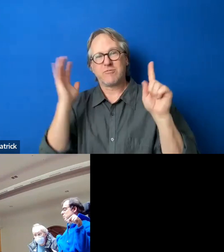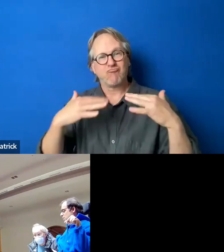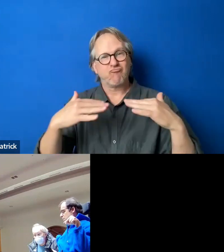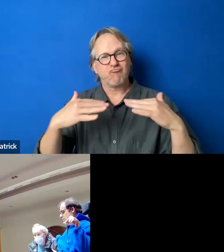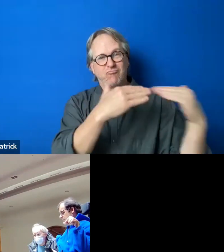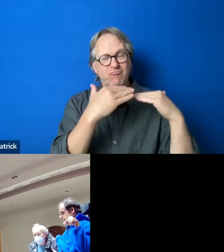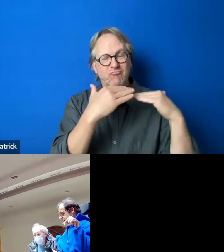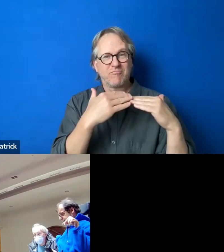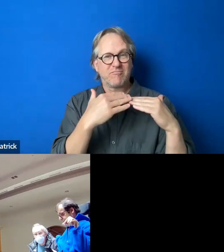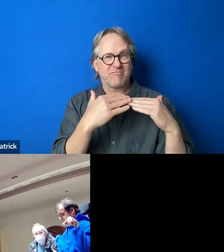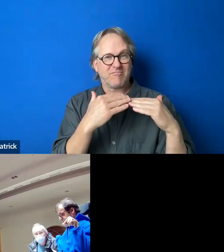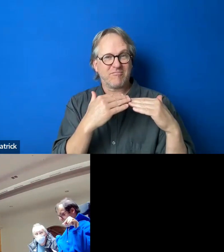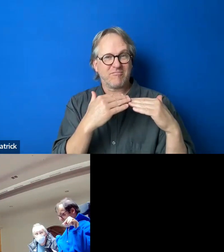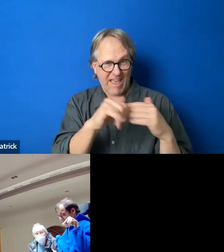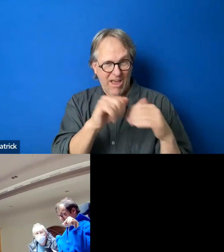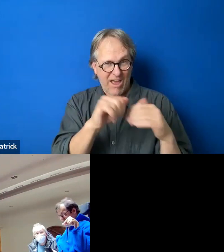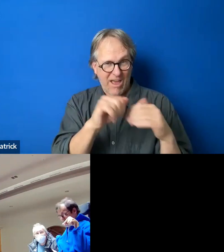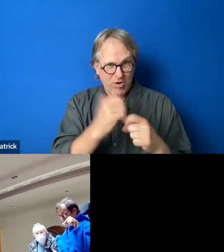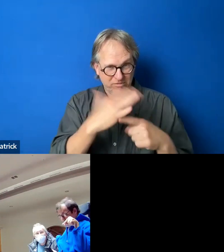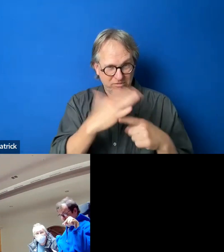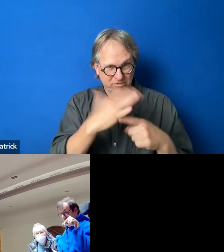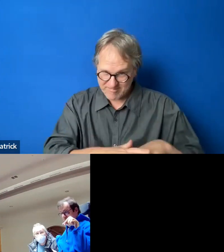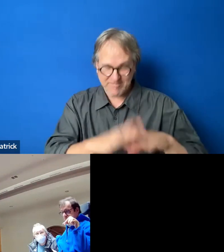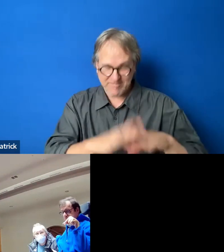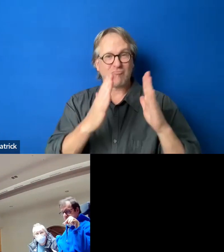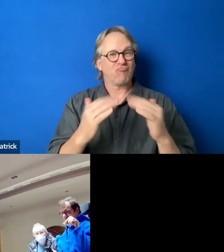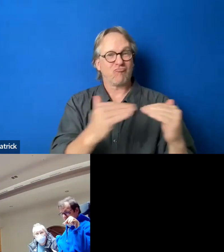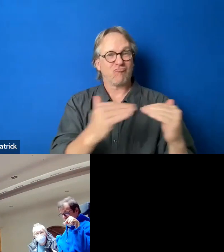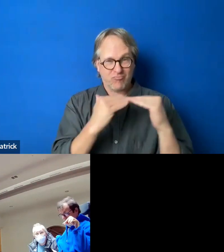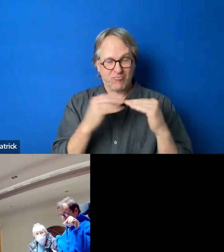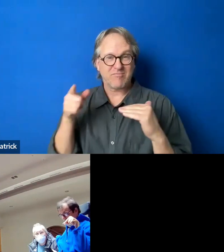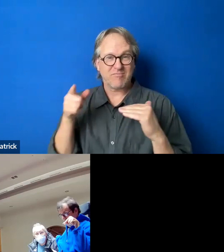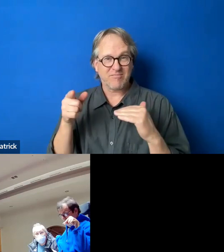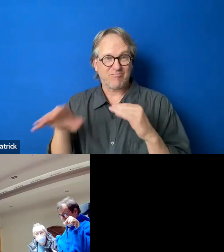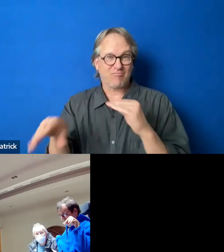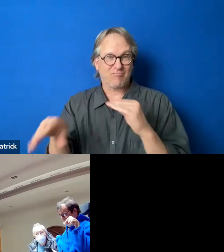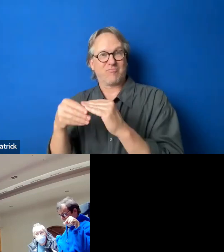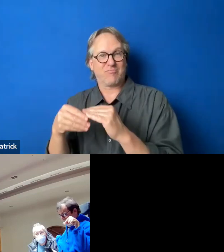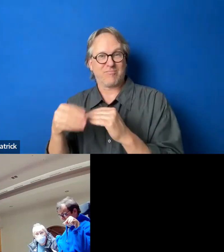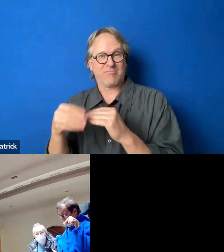Maybe talk about it in terms of the work that we're doing to be